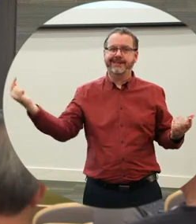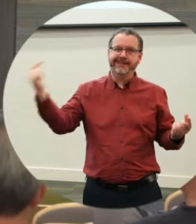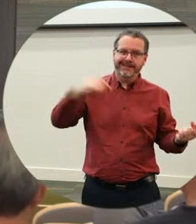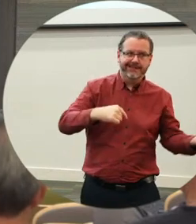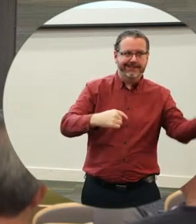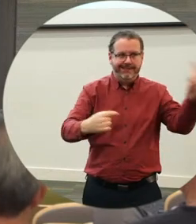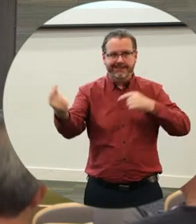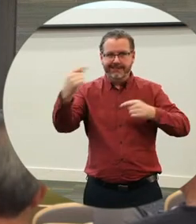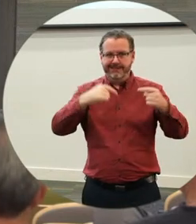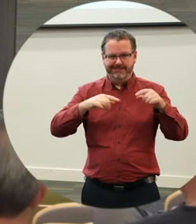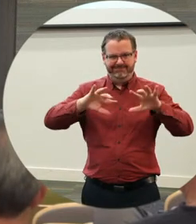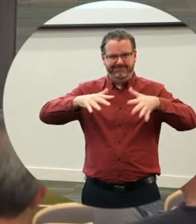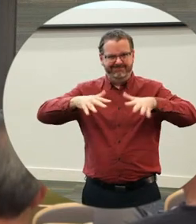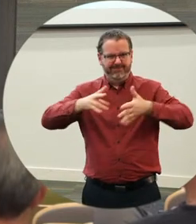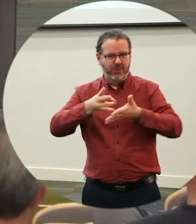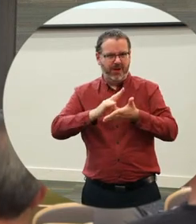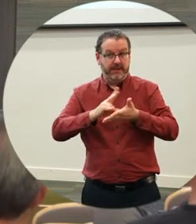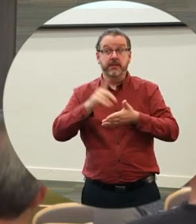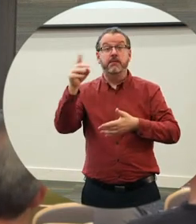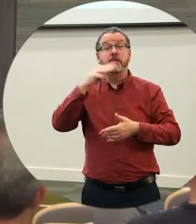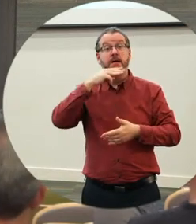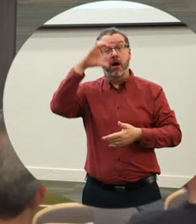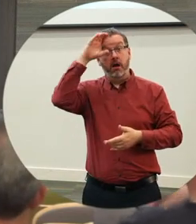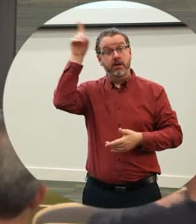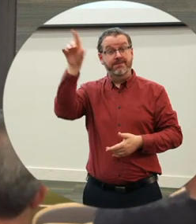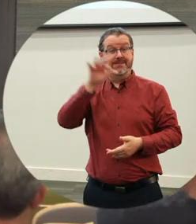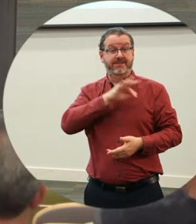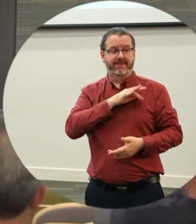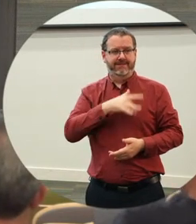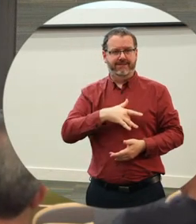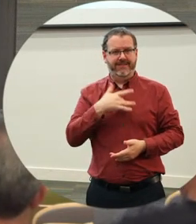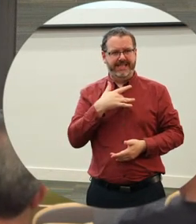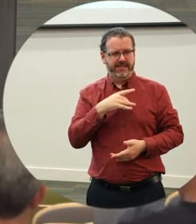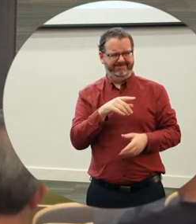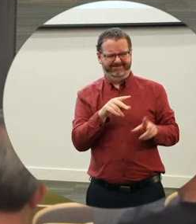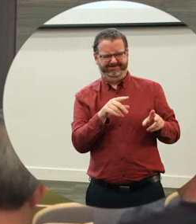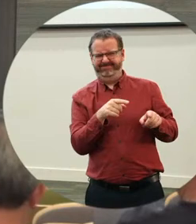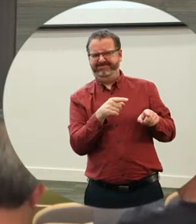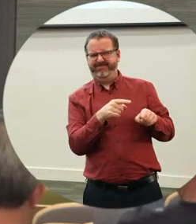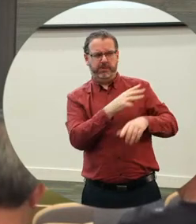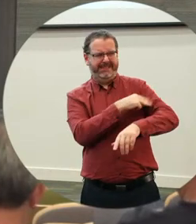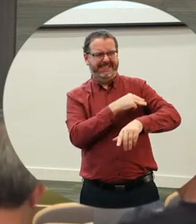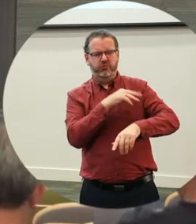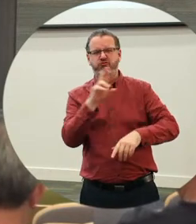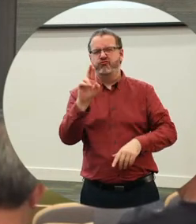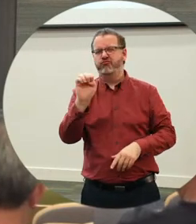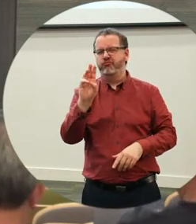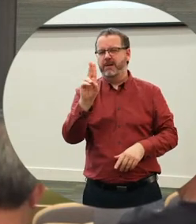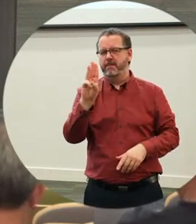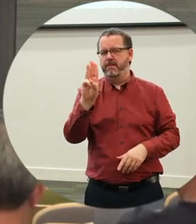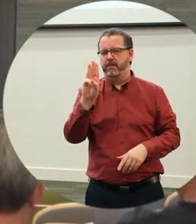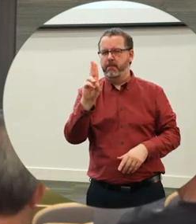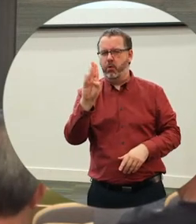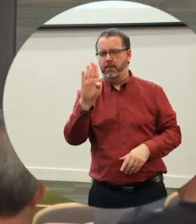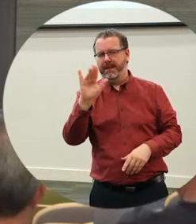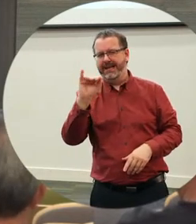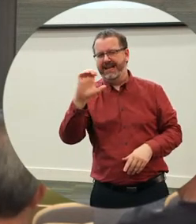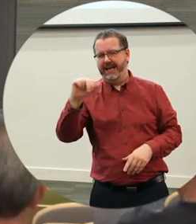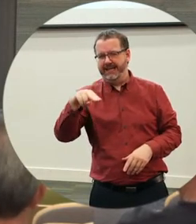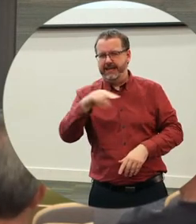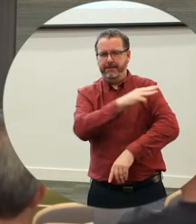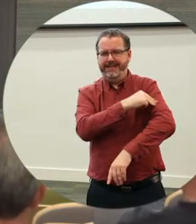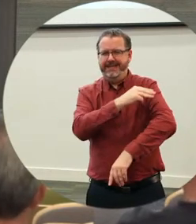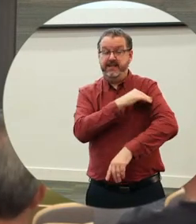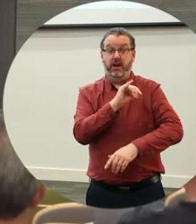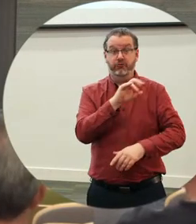Collins himself had a very poor opinion of the Republican police, as they were called. The IRA had this thing called the Republican police, as you'll probably